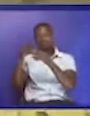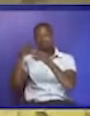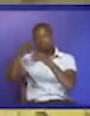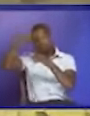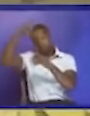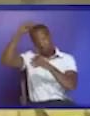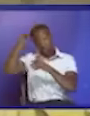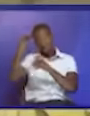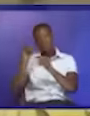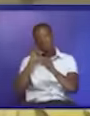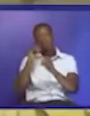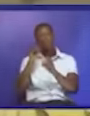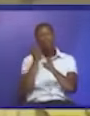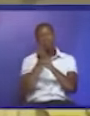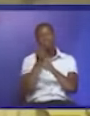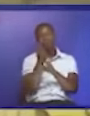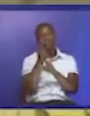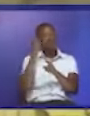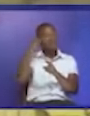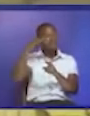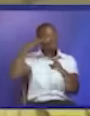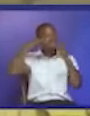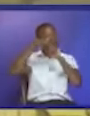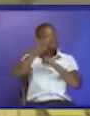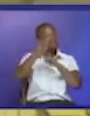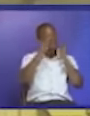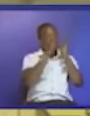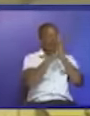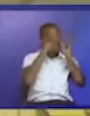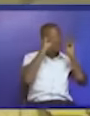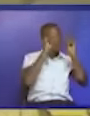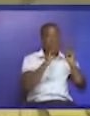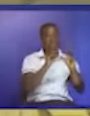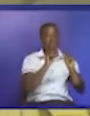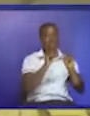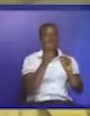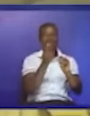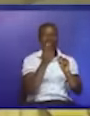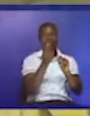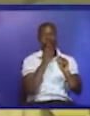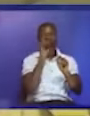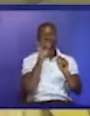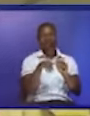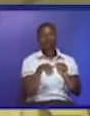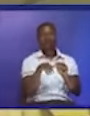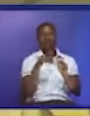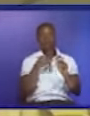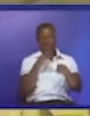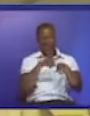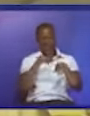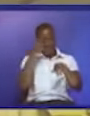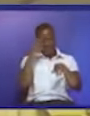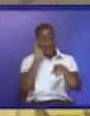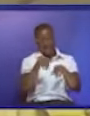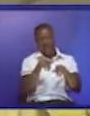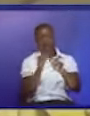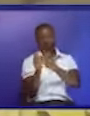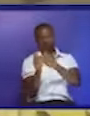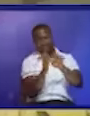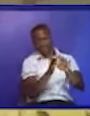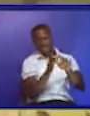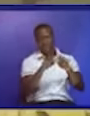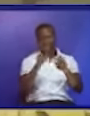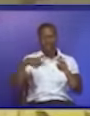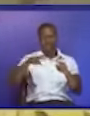just prophesying and praying for miracles, and that is wonderful, there is a place for that. It is important for us to be able